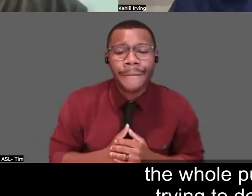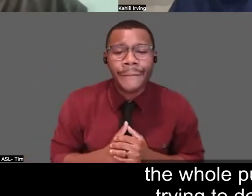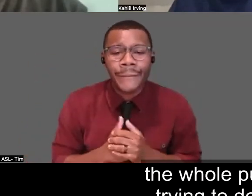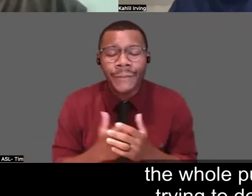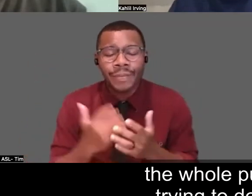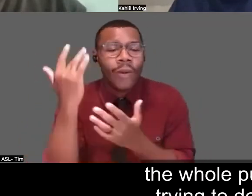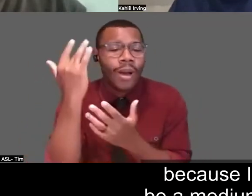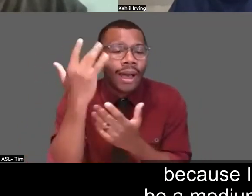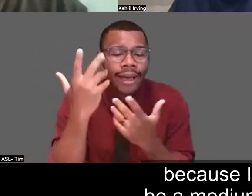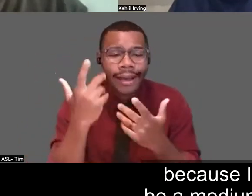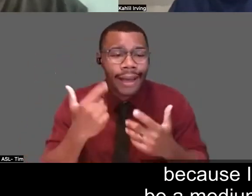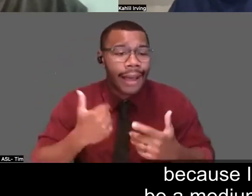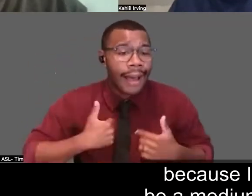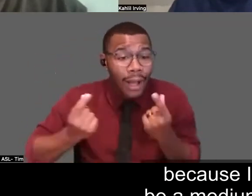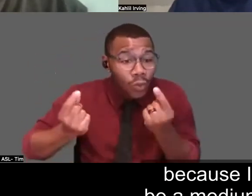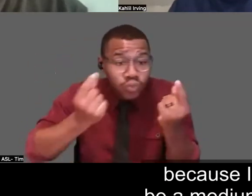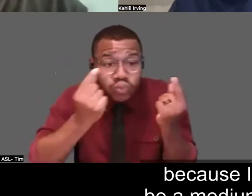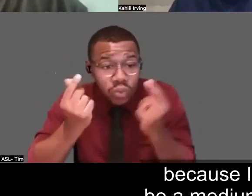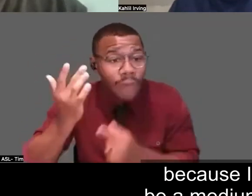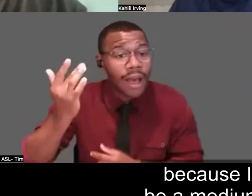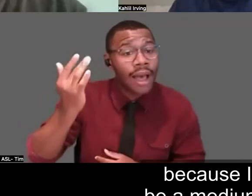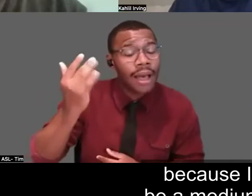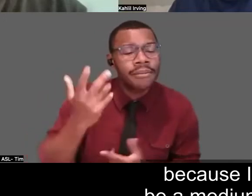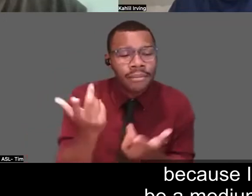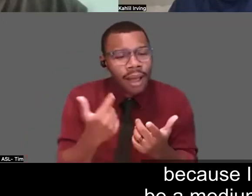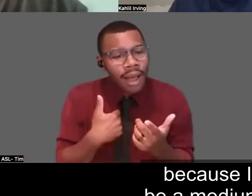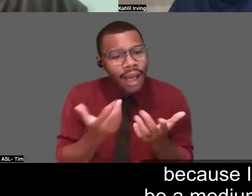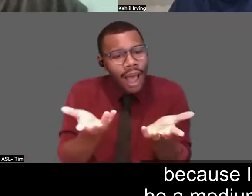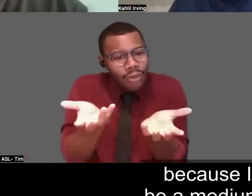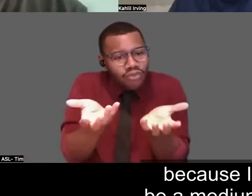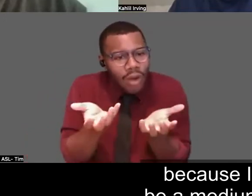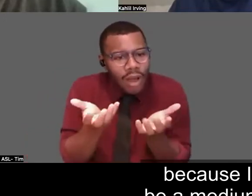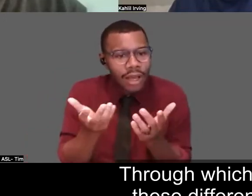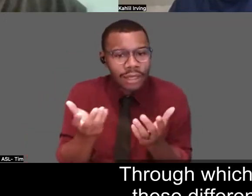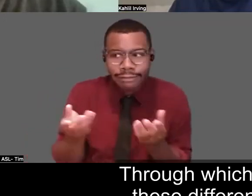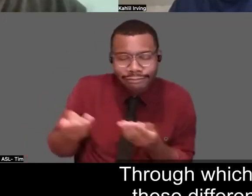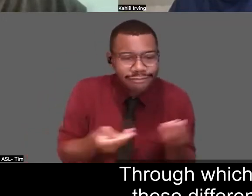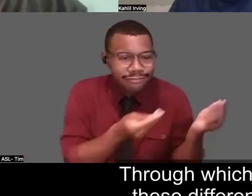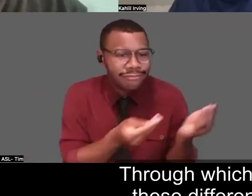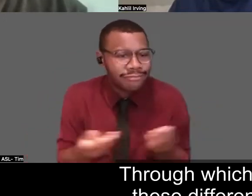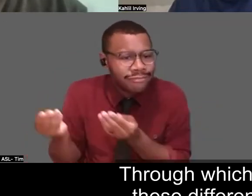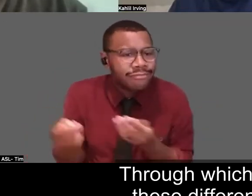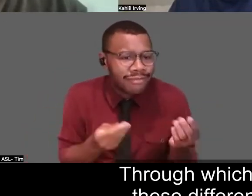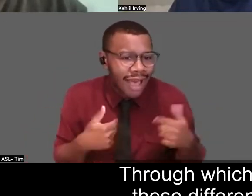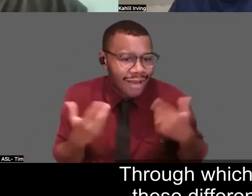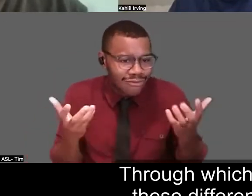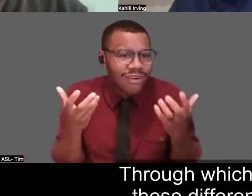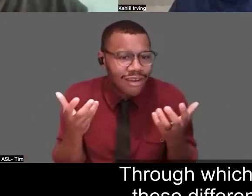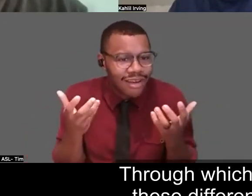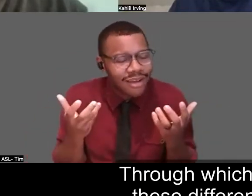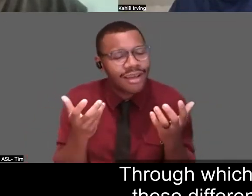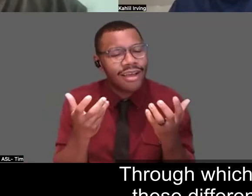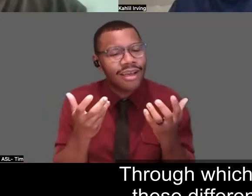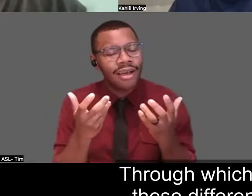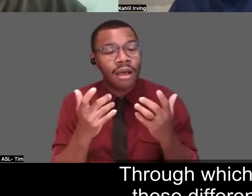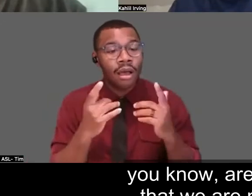do anything is because I do want to be a medium, through which we can explore these different